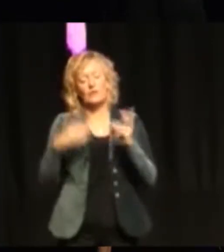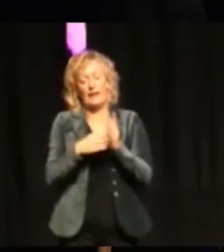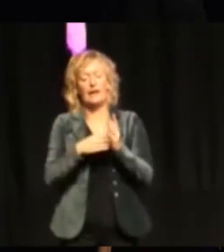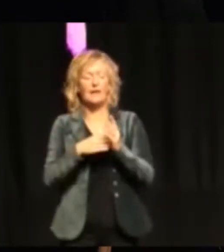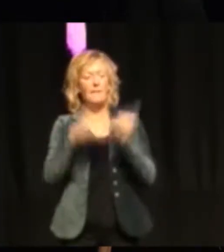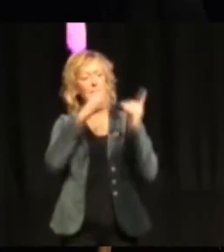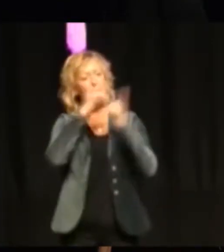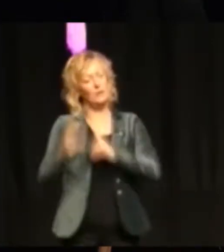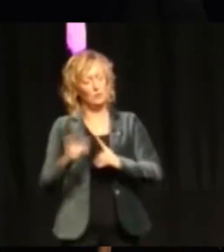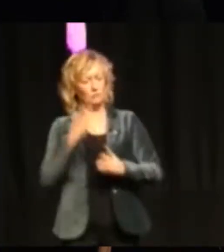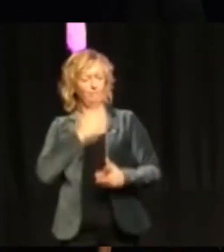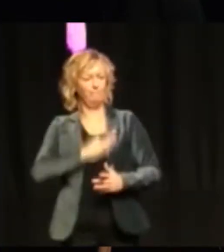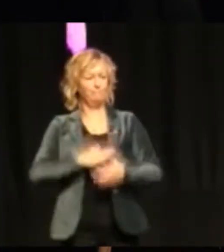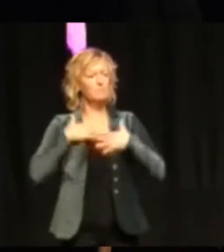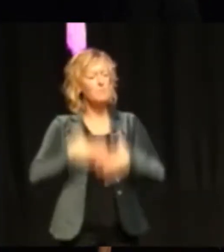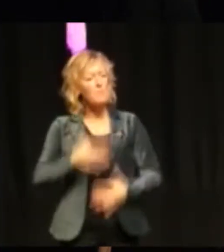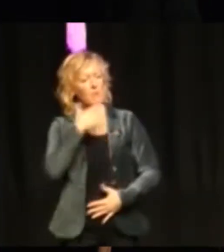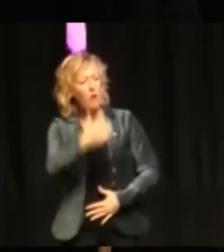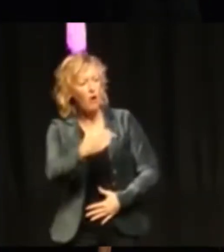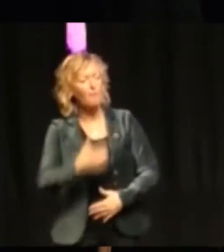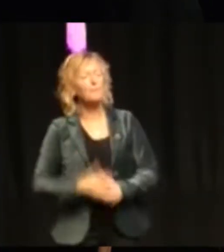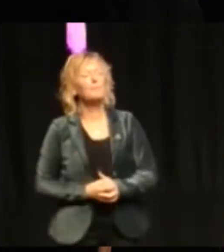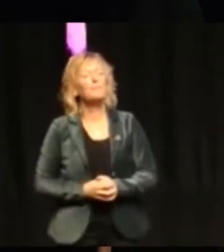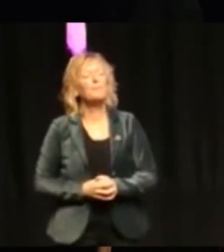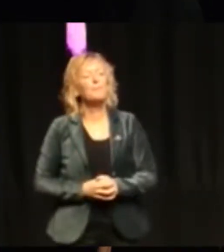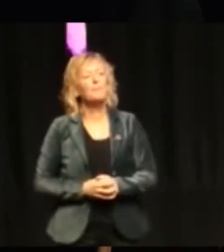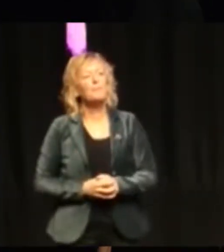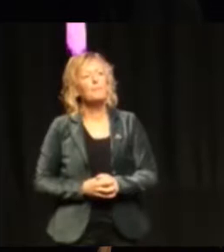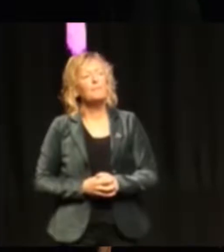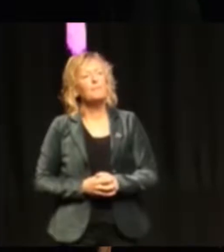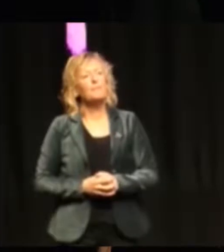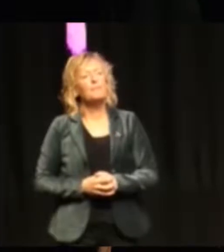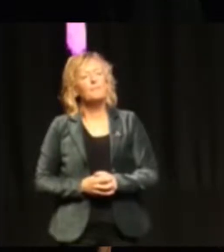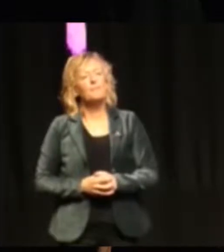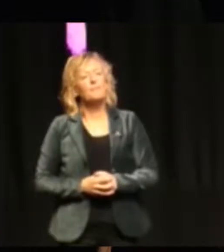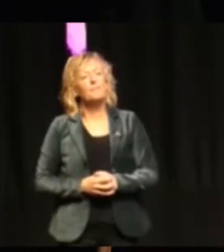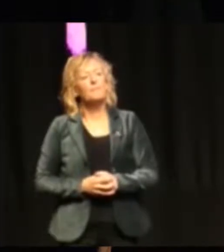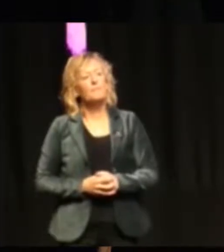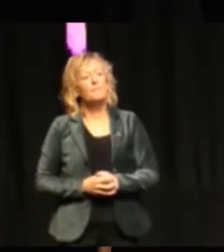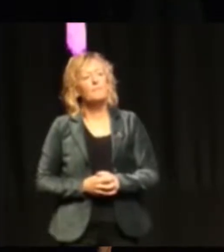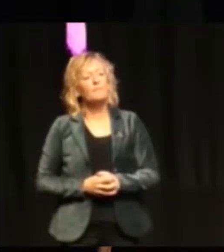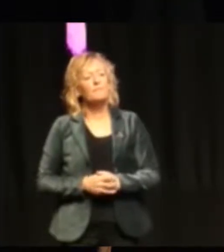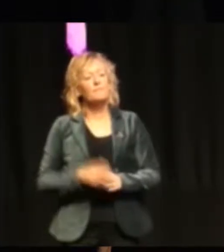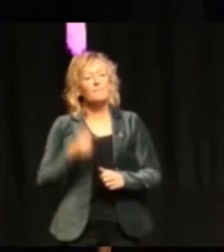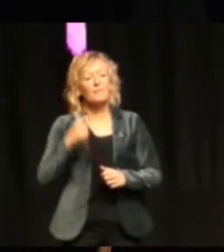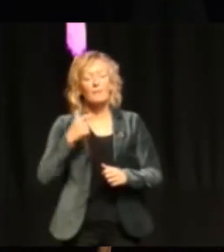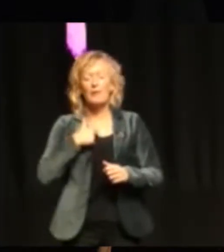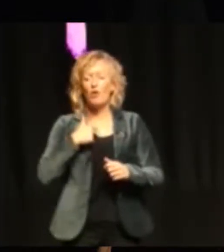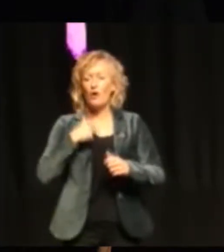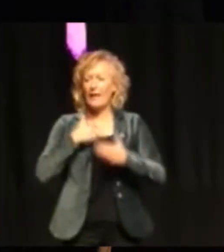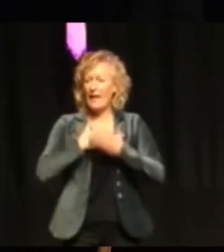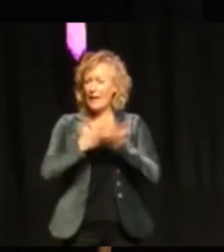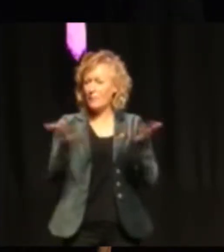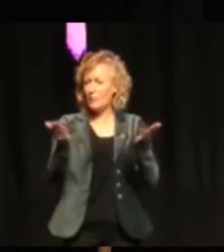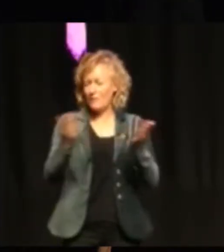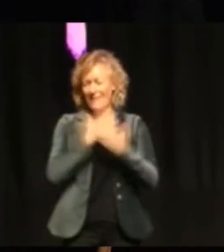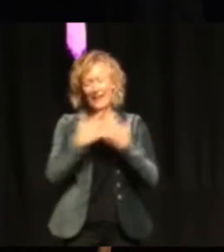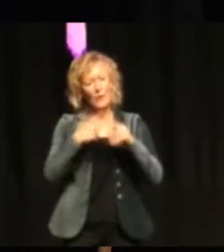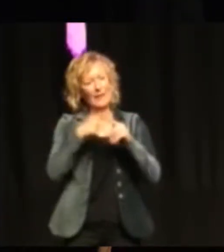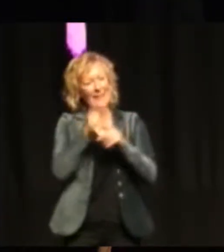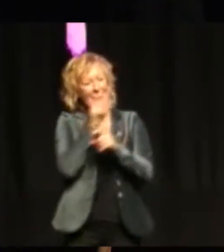whether yourself, your own community, or someone else. But first, let me offer you a few more technical